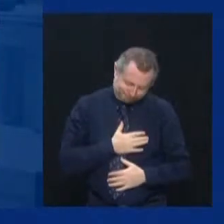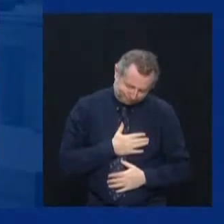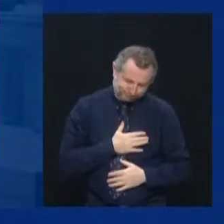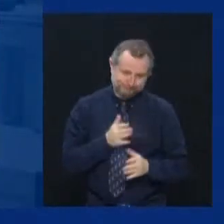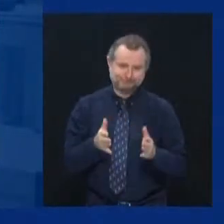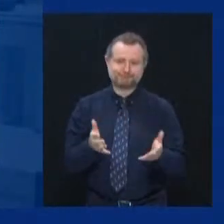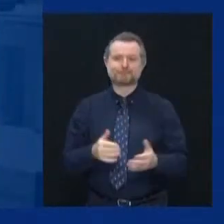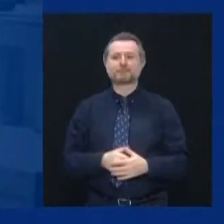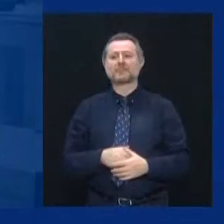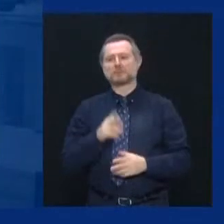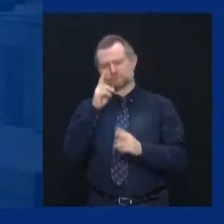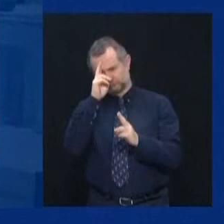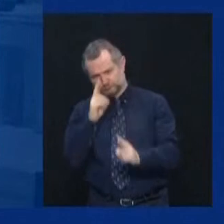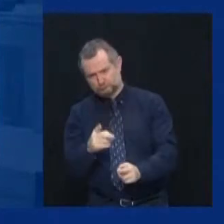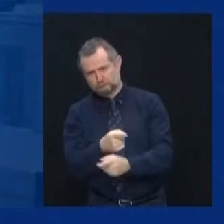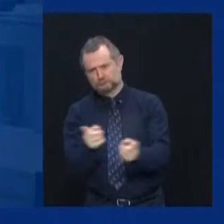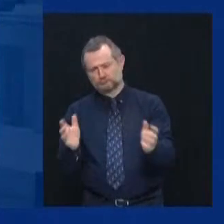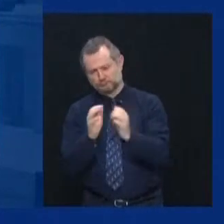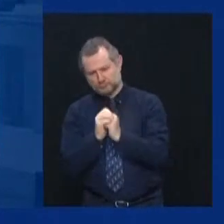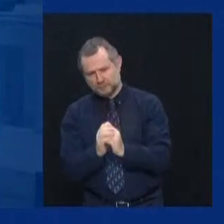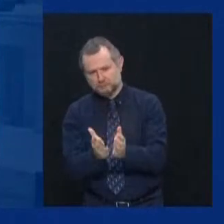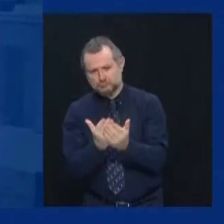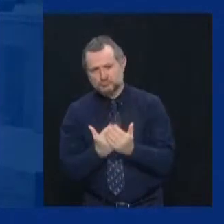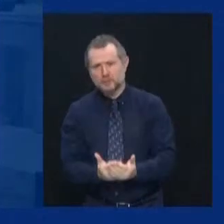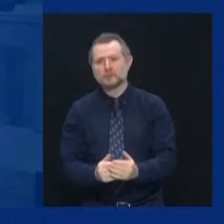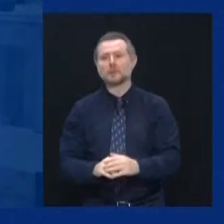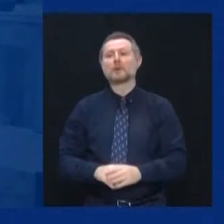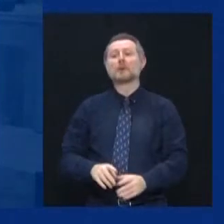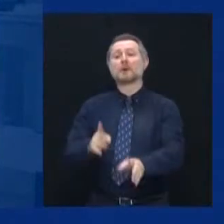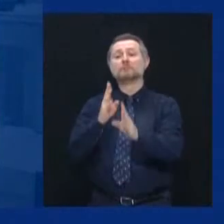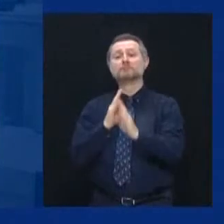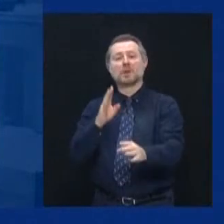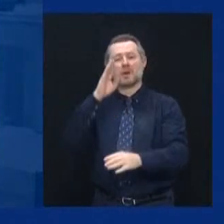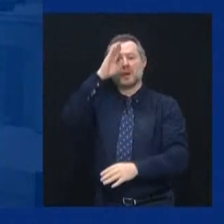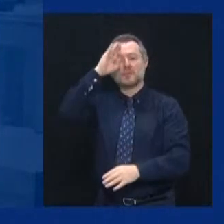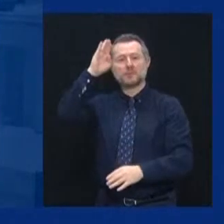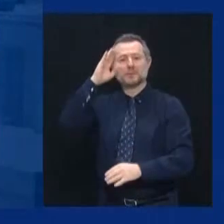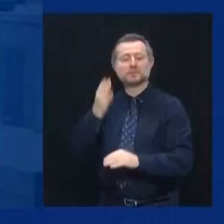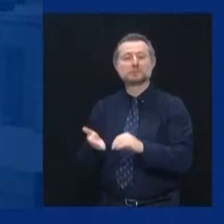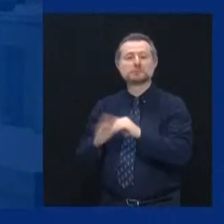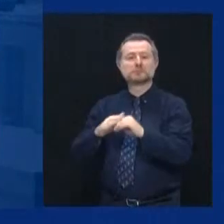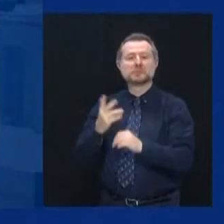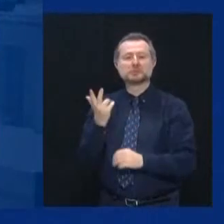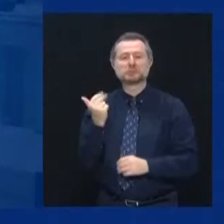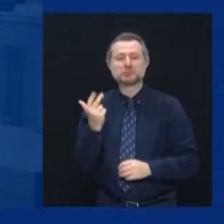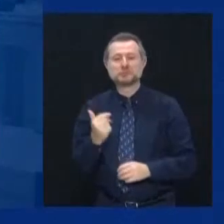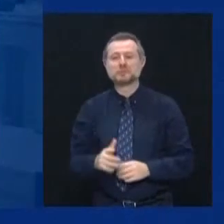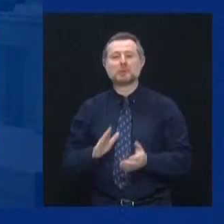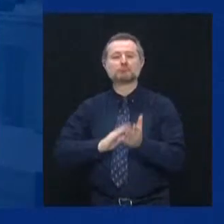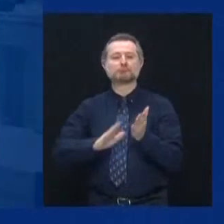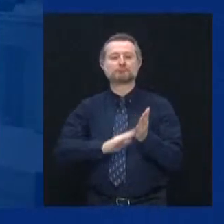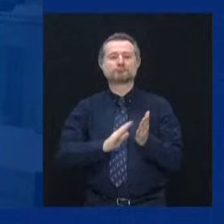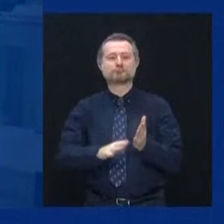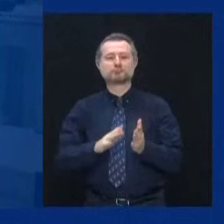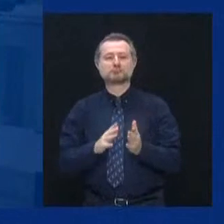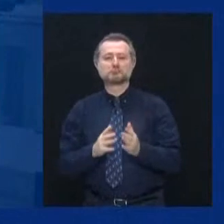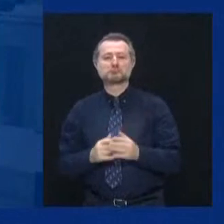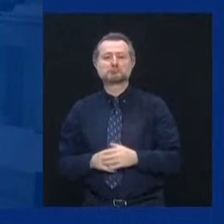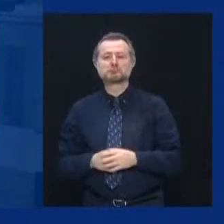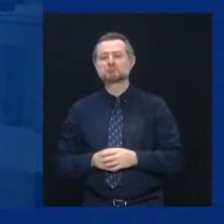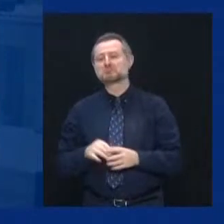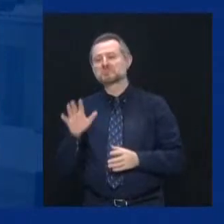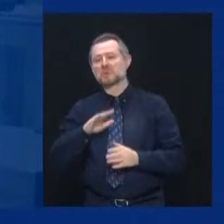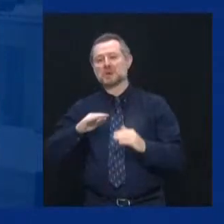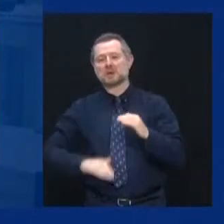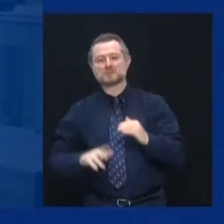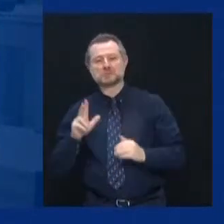We remember them in our thoughts and prayers. Statewide hospitalization up 13, discharges down